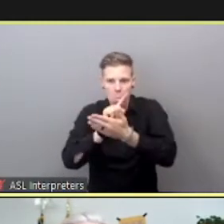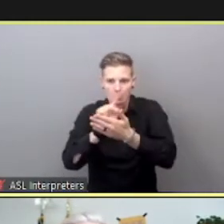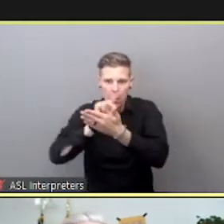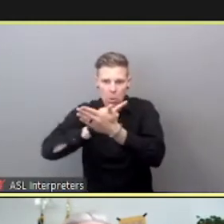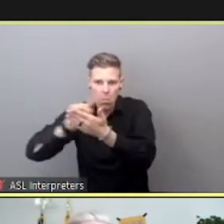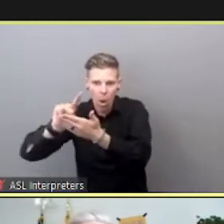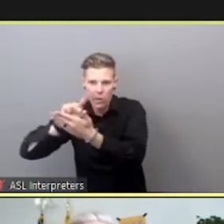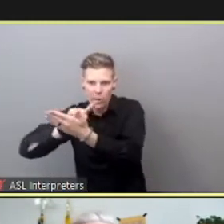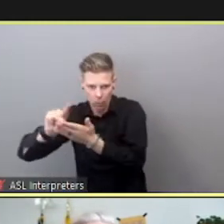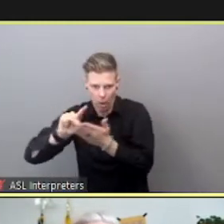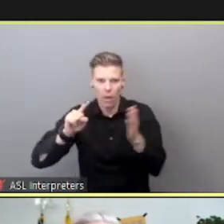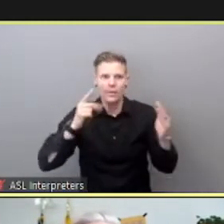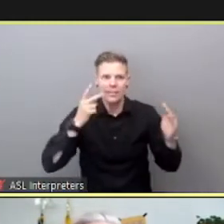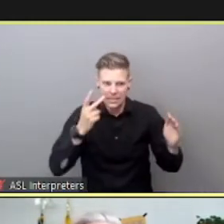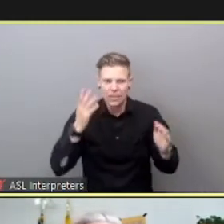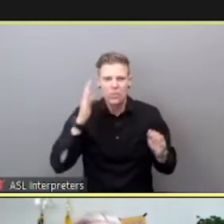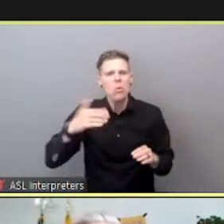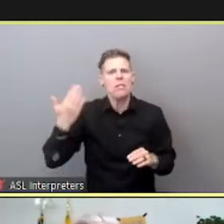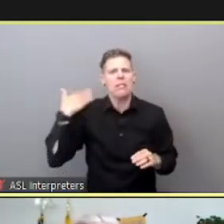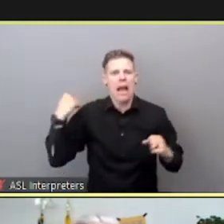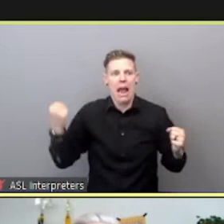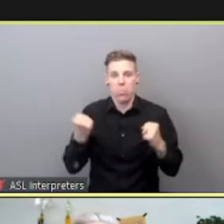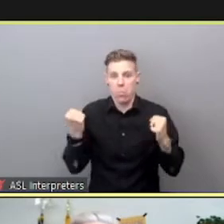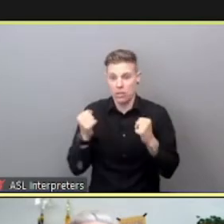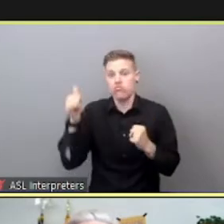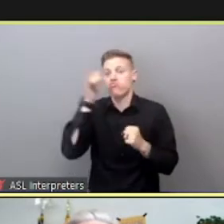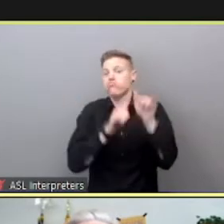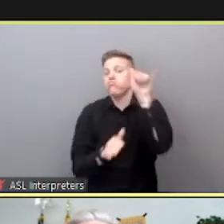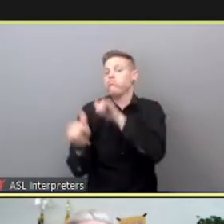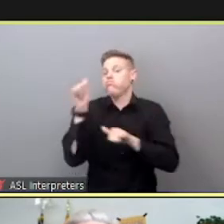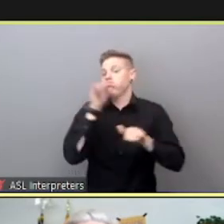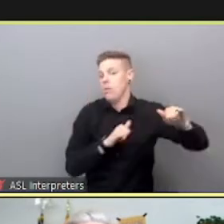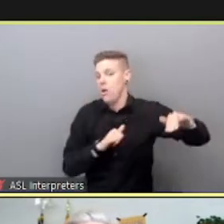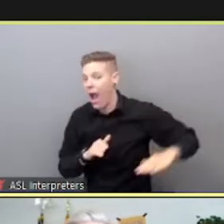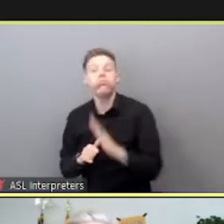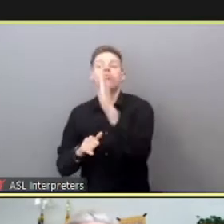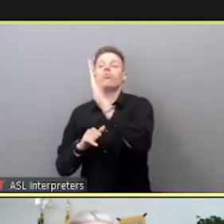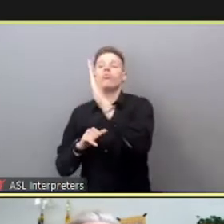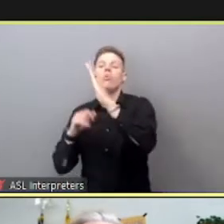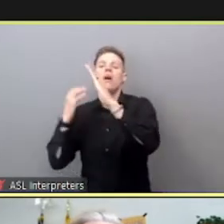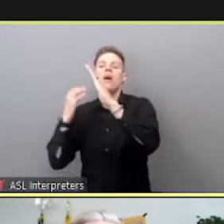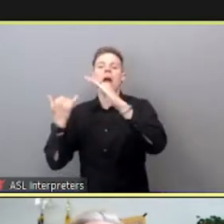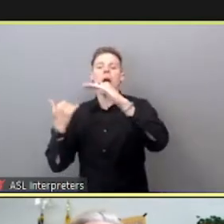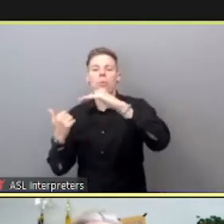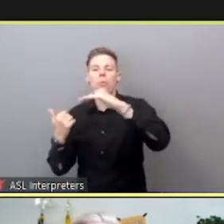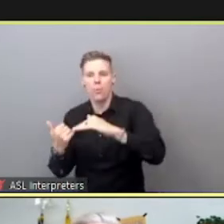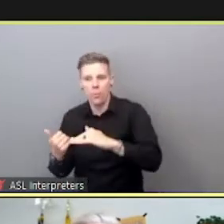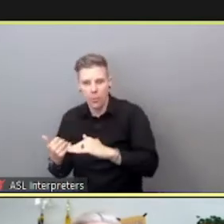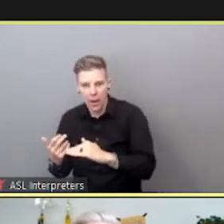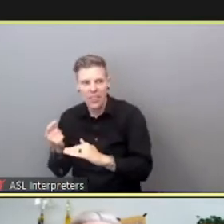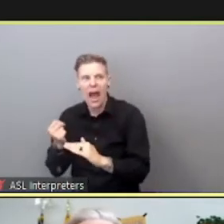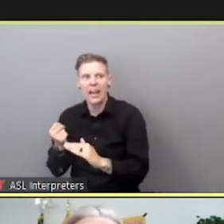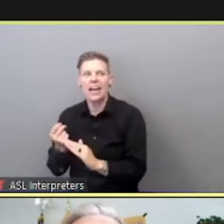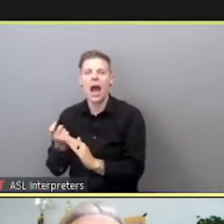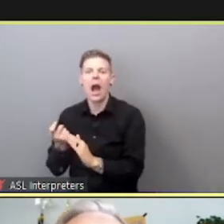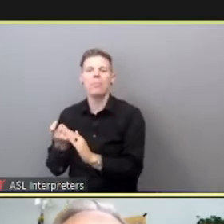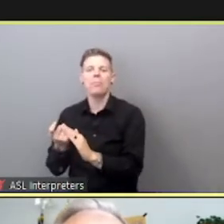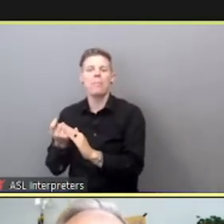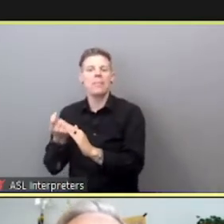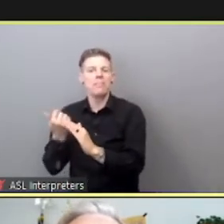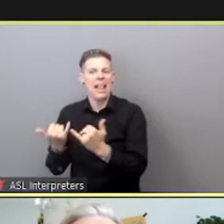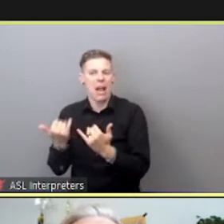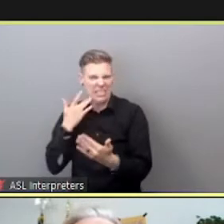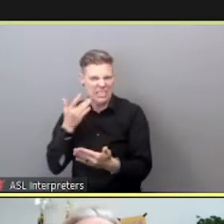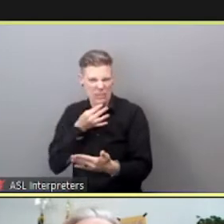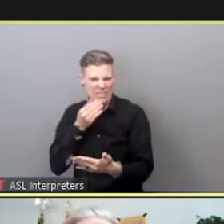middle, but now we're out way over to the right. And you can see our Delta curve went up pretty steeply, and it's not coming down.